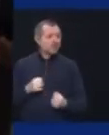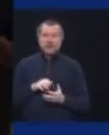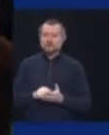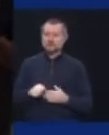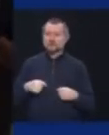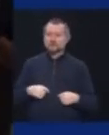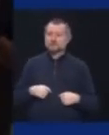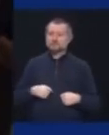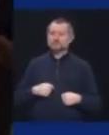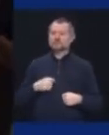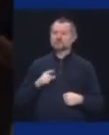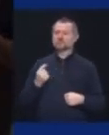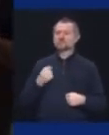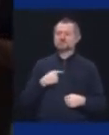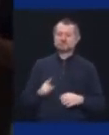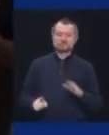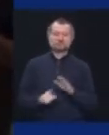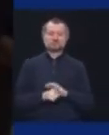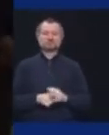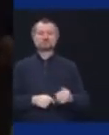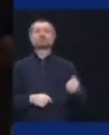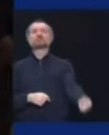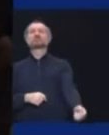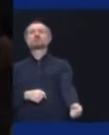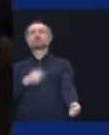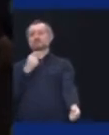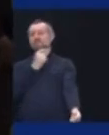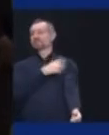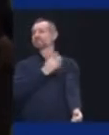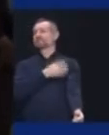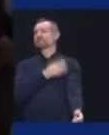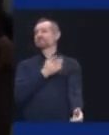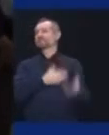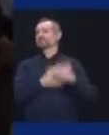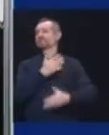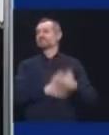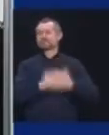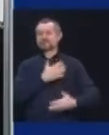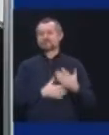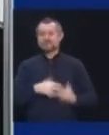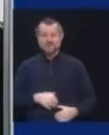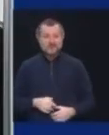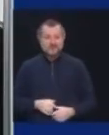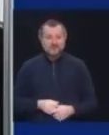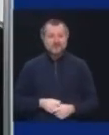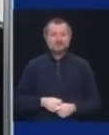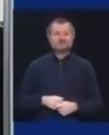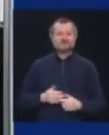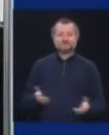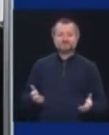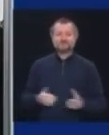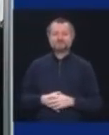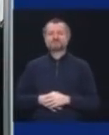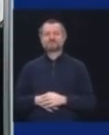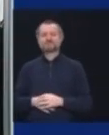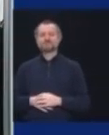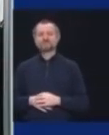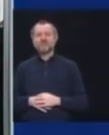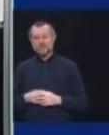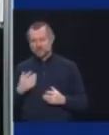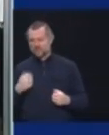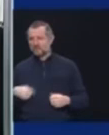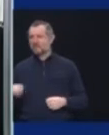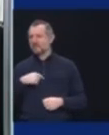sticking out my arm, and I am taking the infusion. And that's what we have to